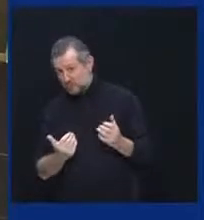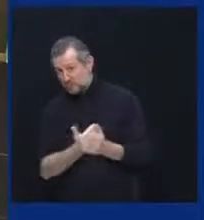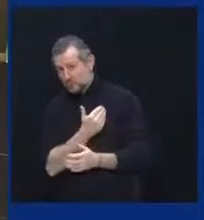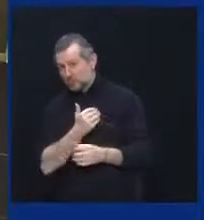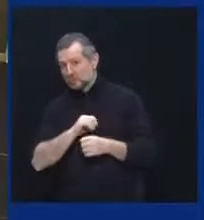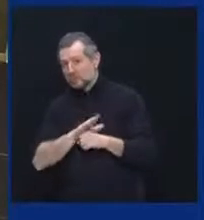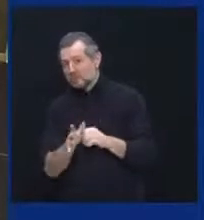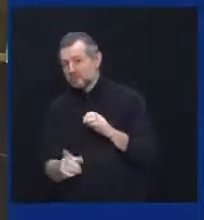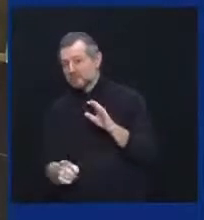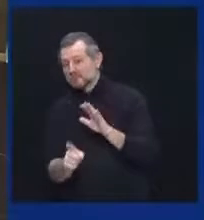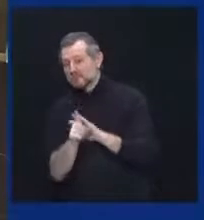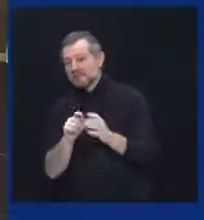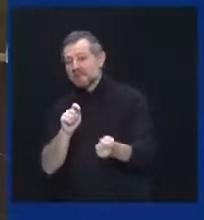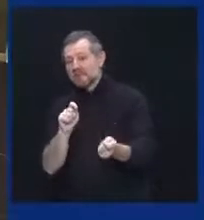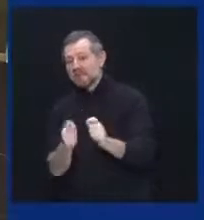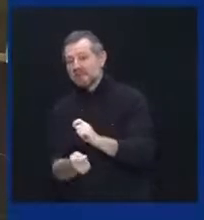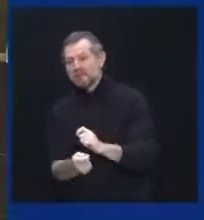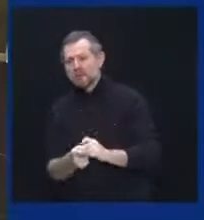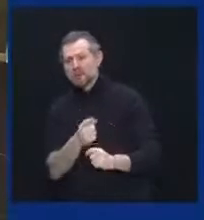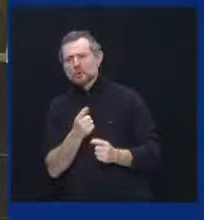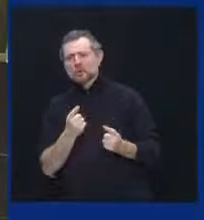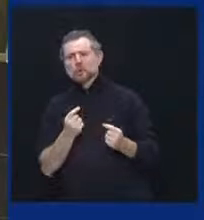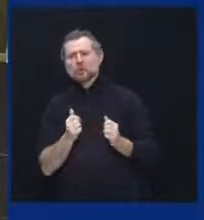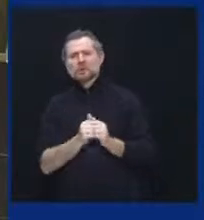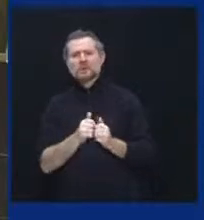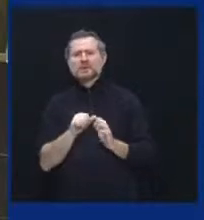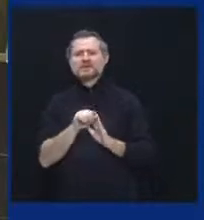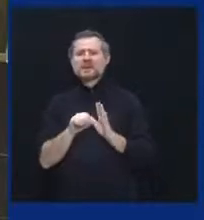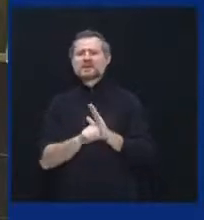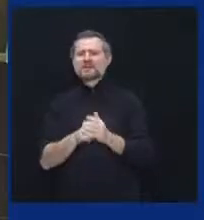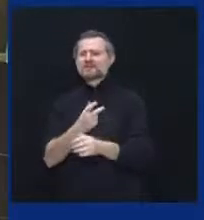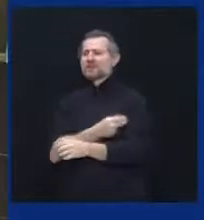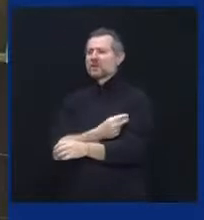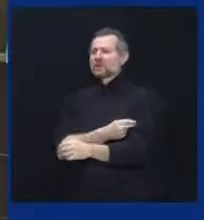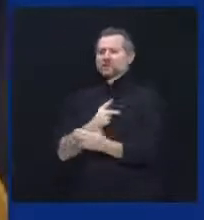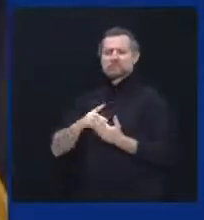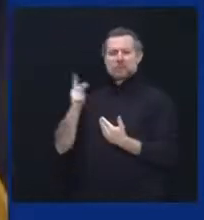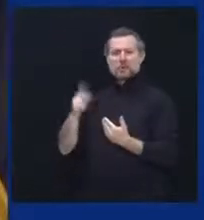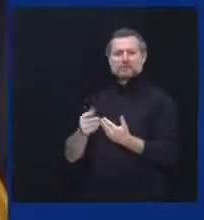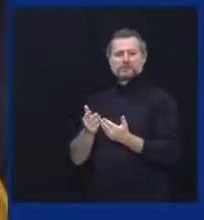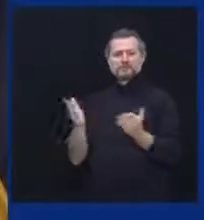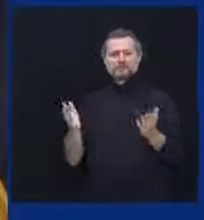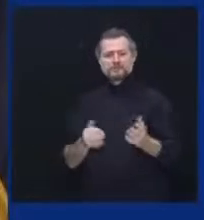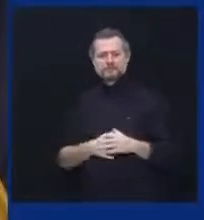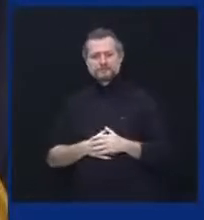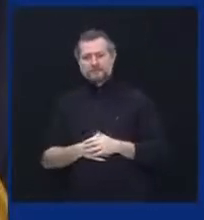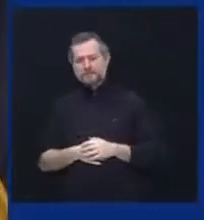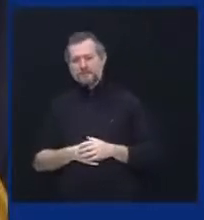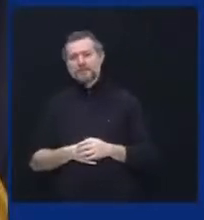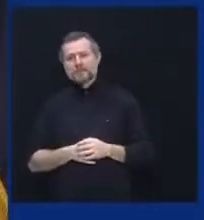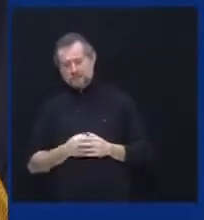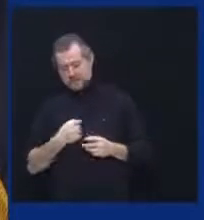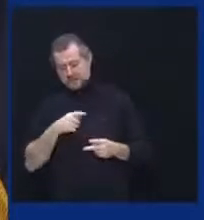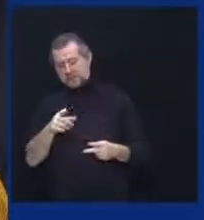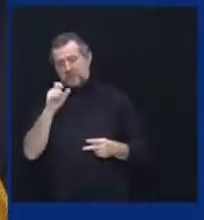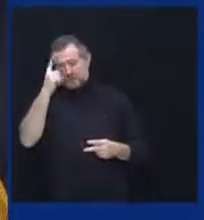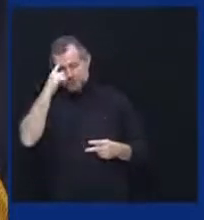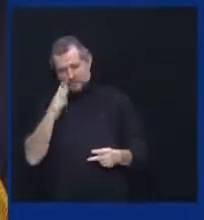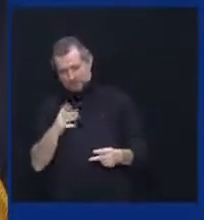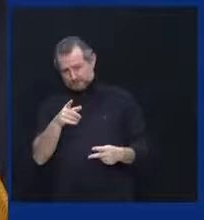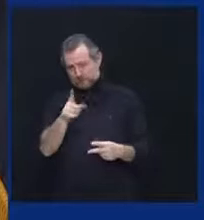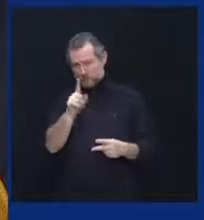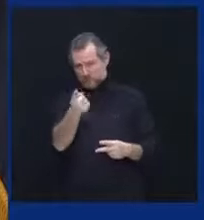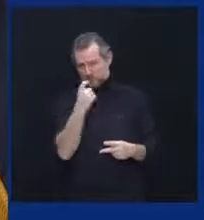what roles can they play in the state's vaccination program, sir? Yeah, 2 points. First,